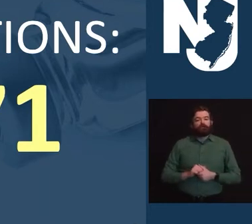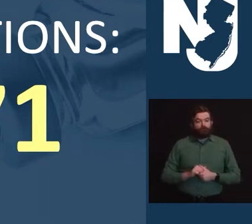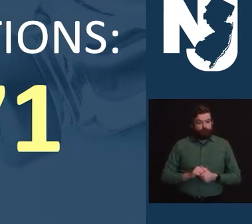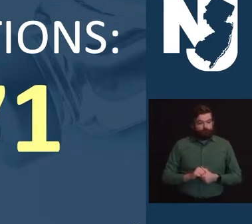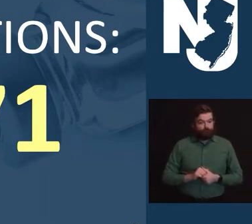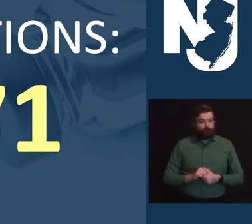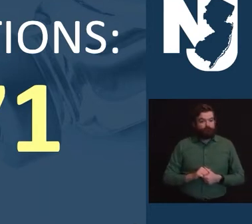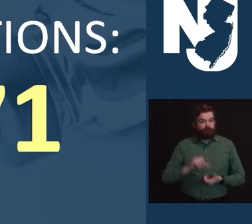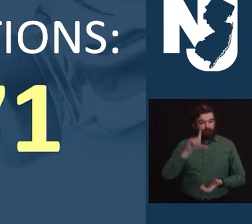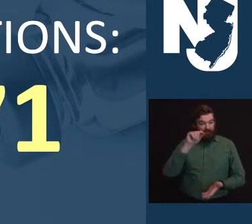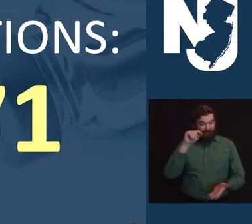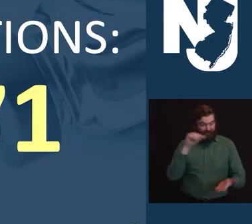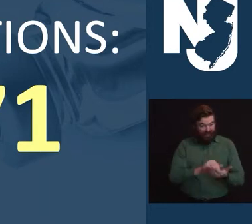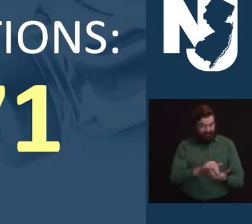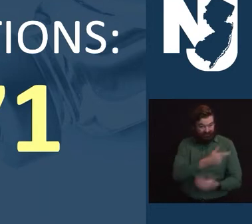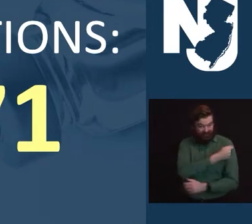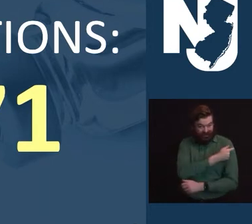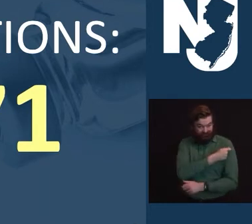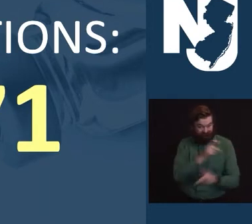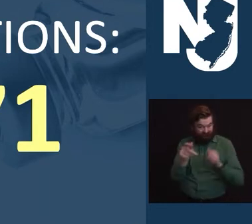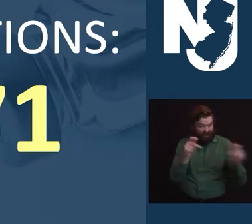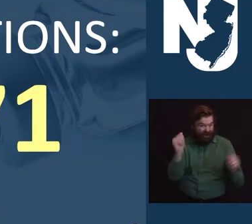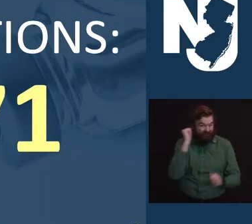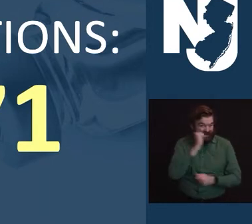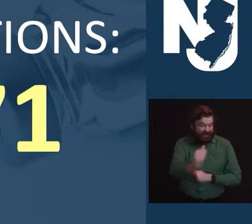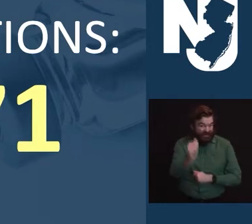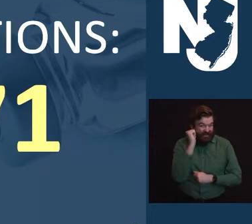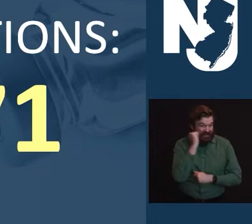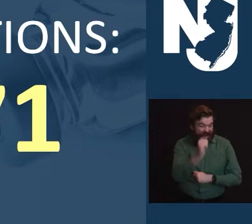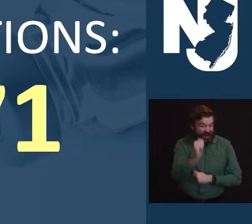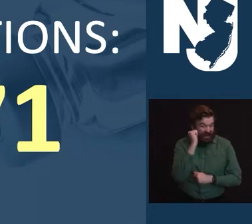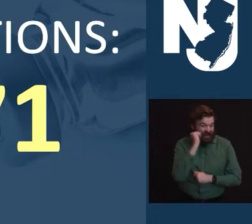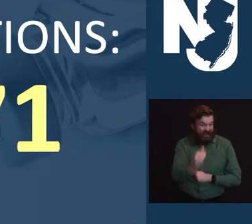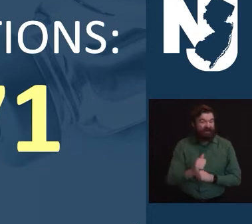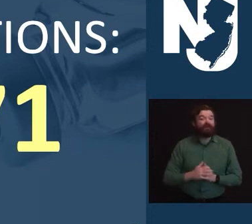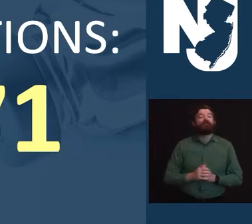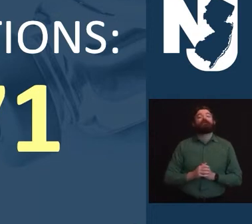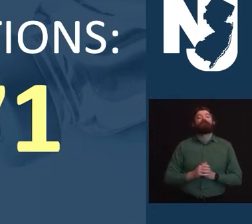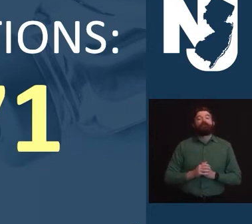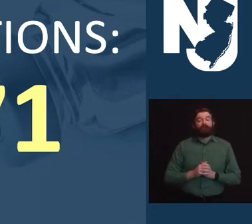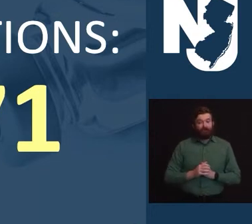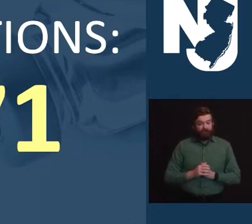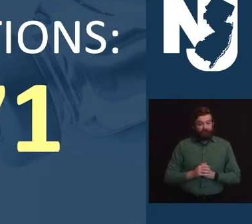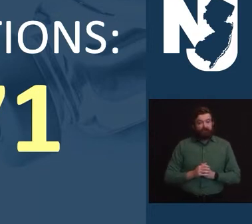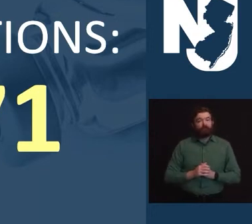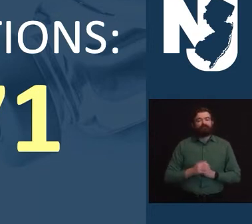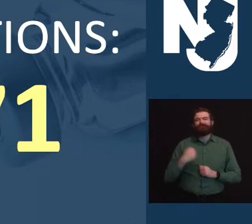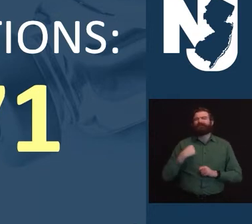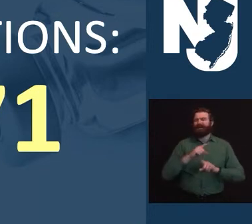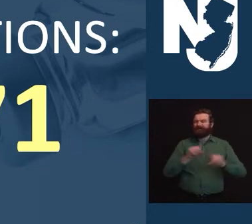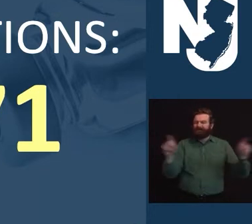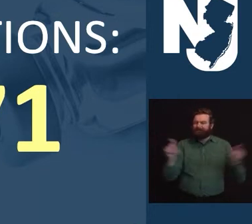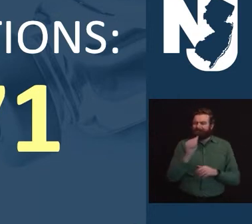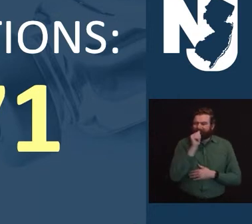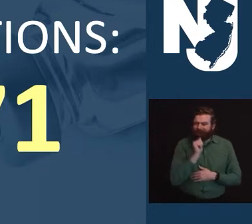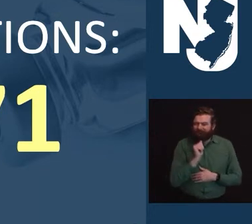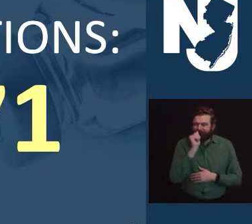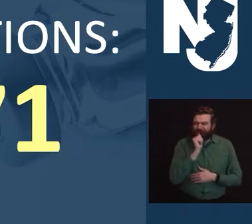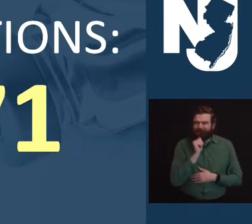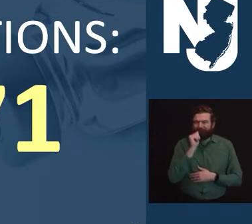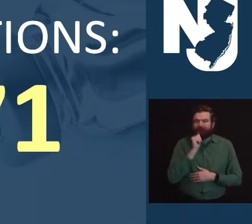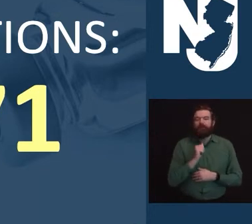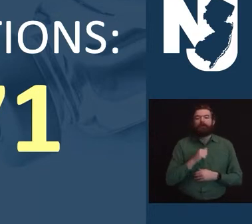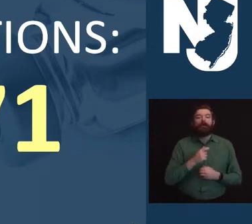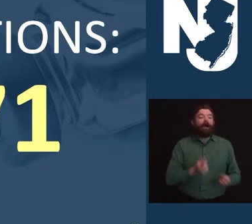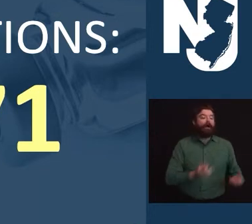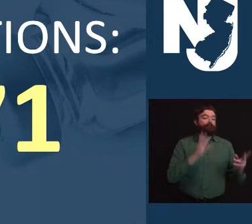grows. I once again ask for your patience. We know that demand still far outstrips supply.